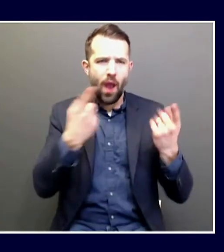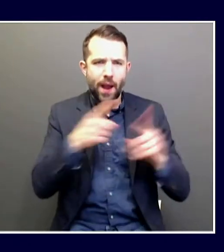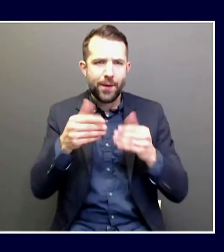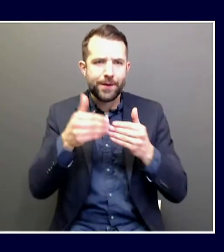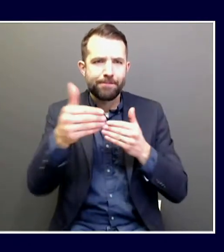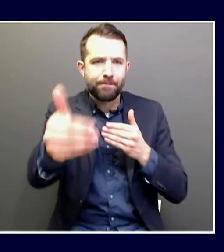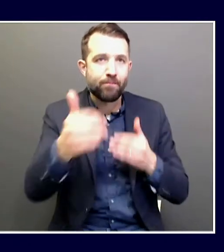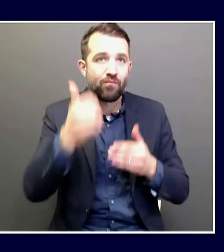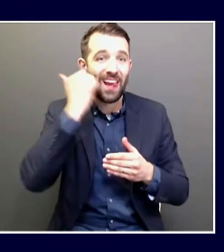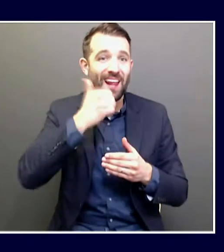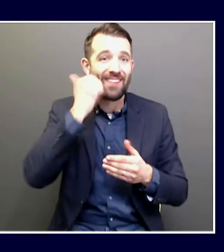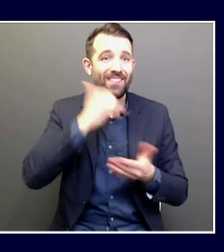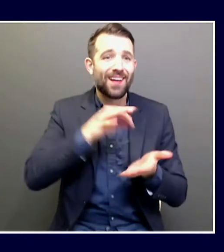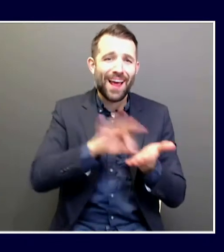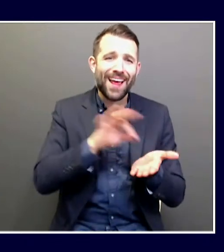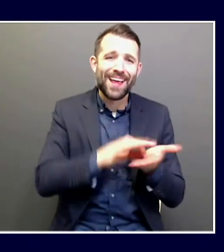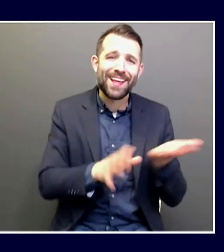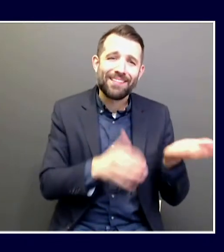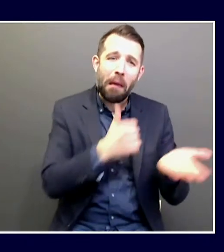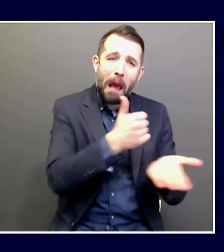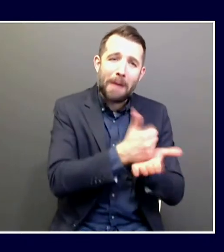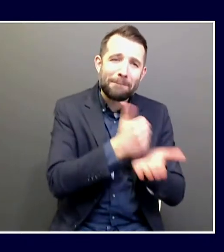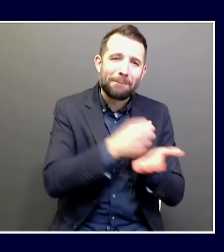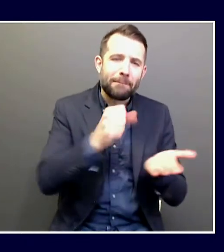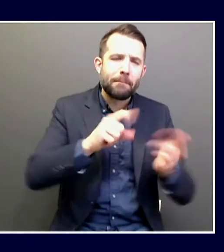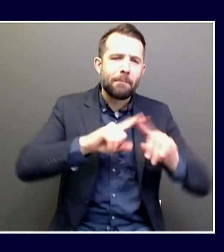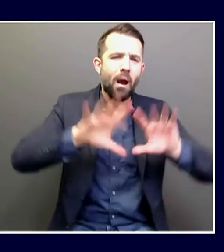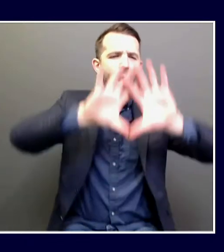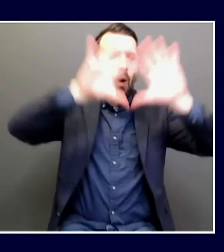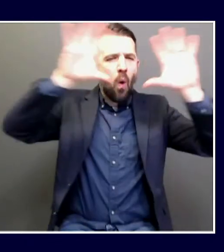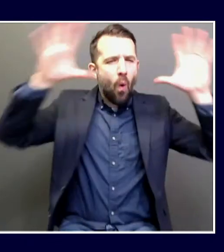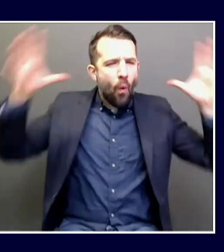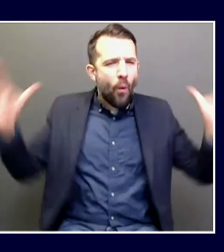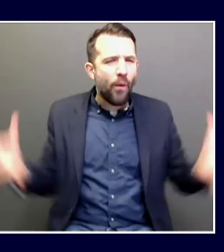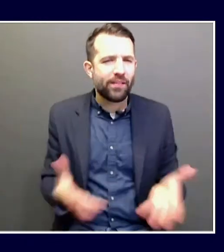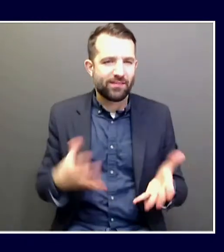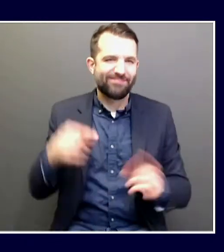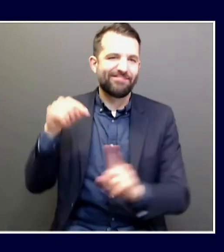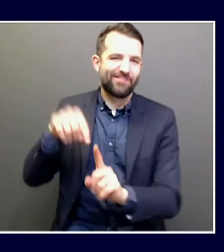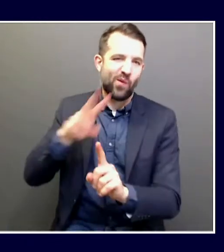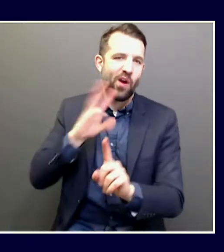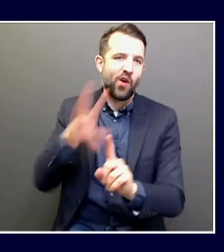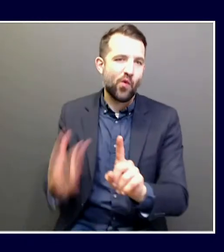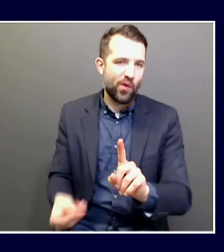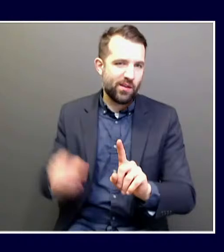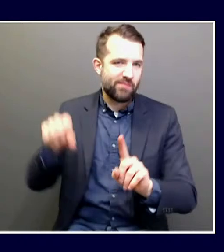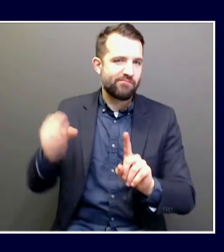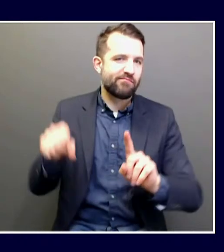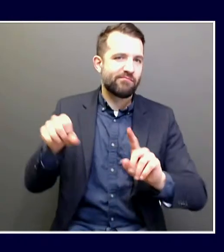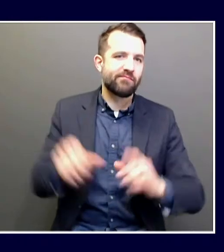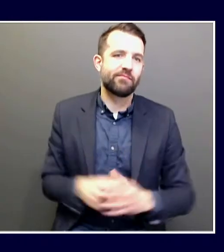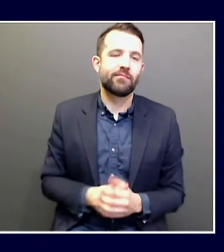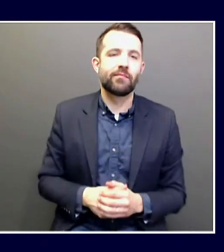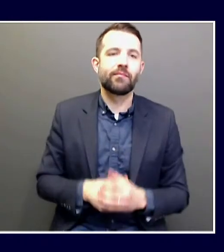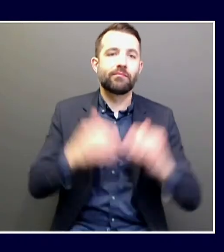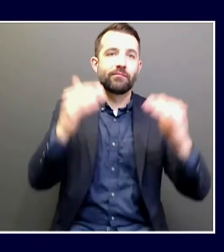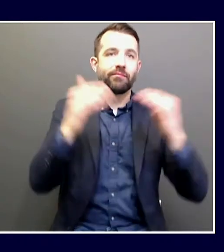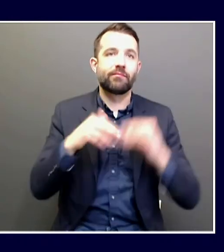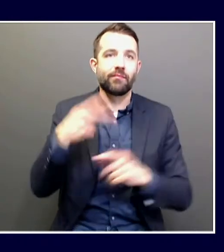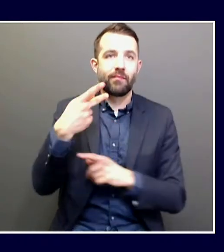more holistic view of where we stand in the pandemic. Okay, thank you. Thanks, Patty. Let me go to Patrick Whittle